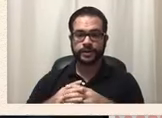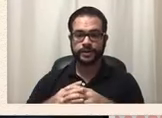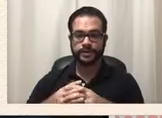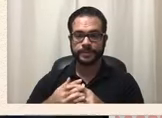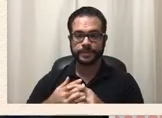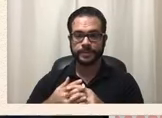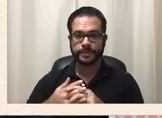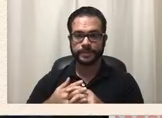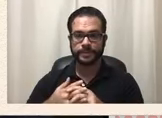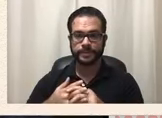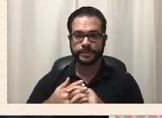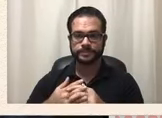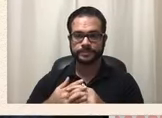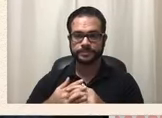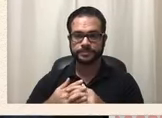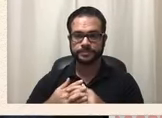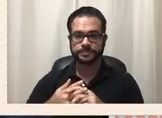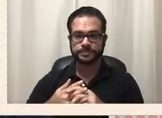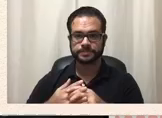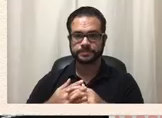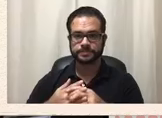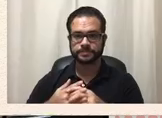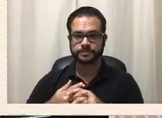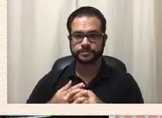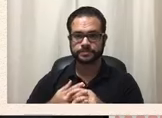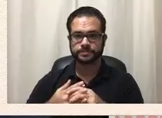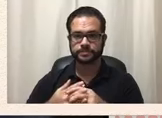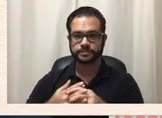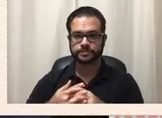Even when they take it off,